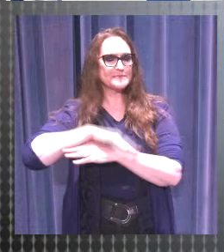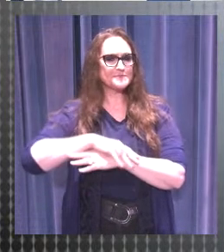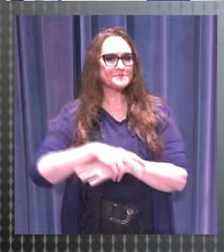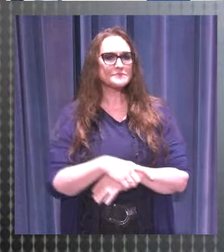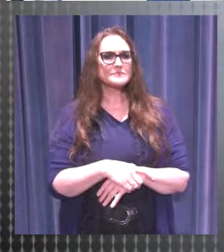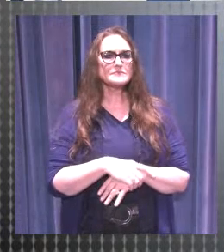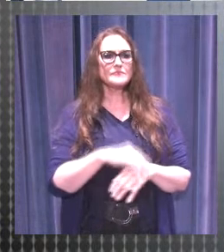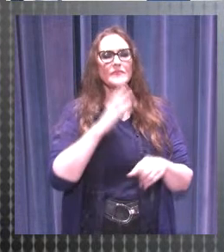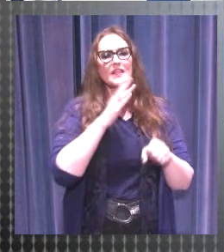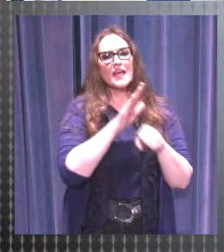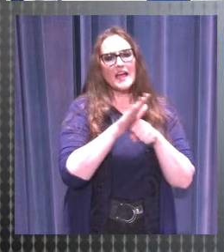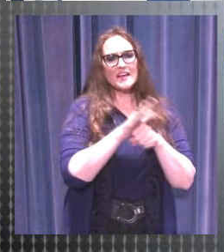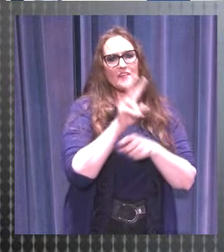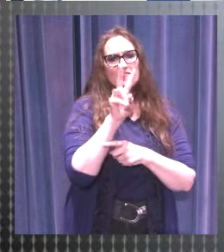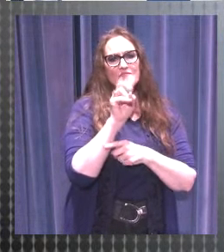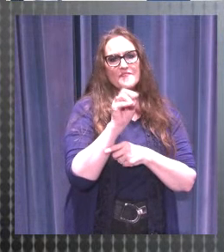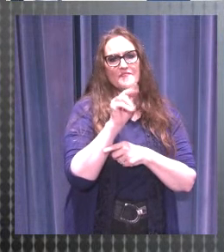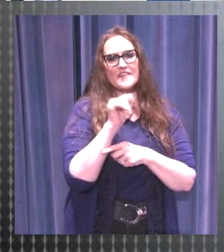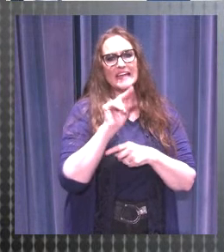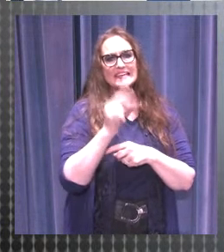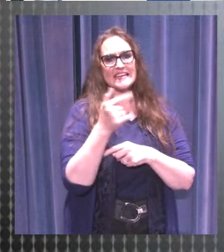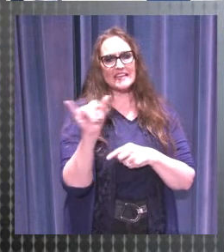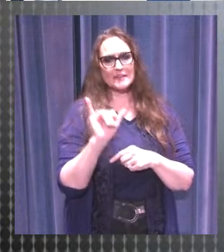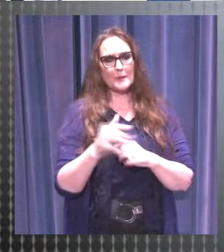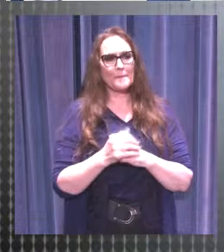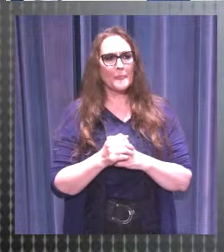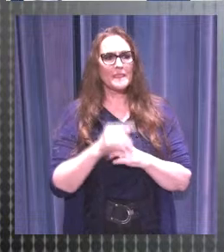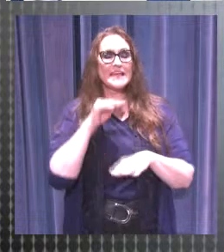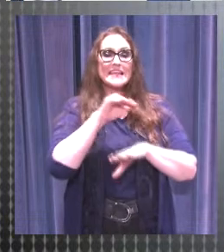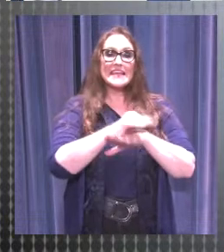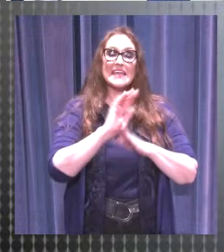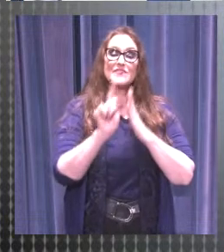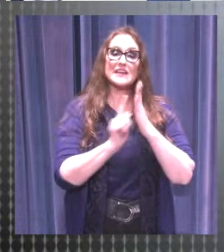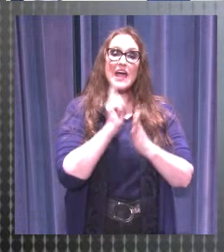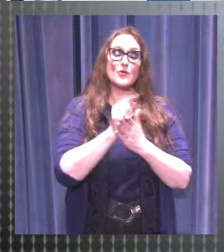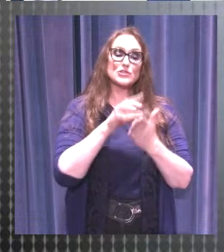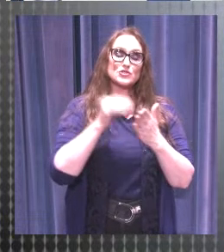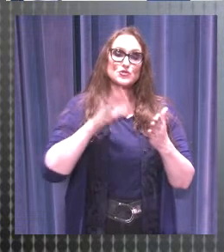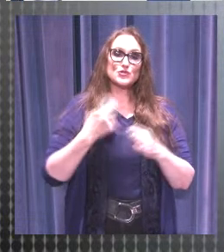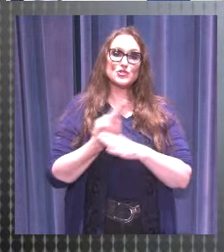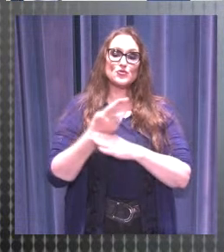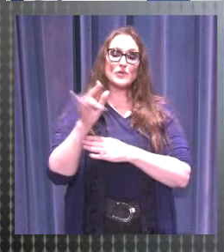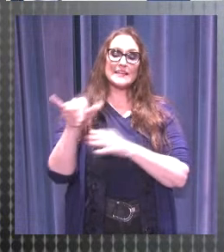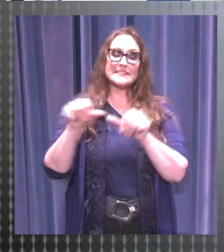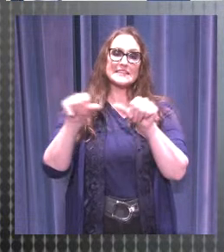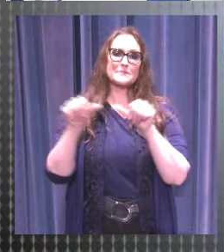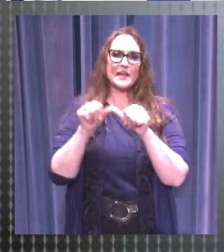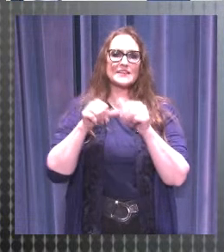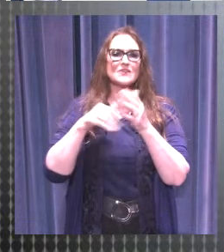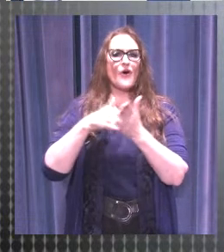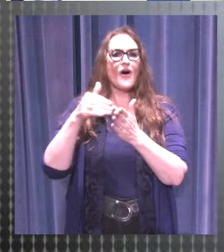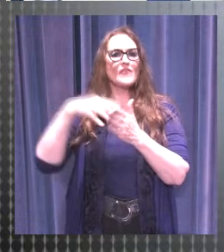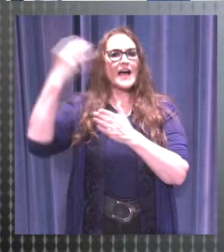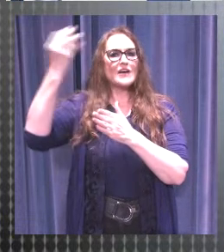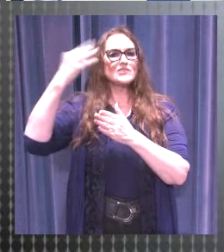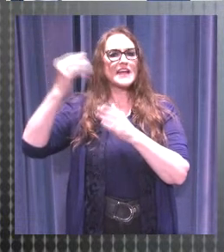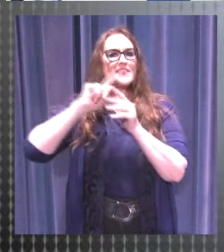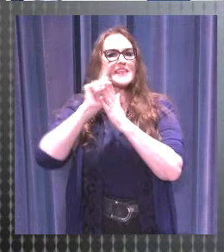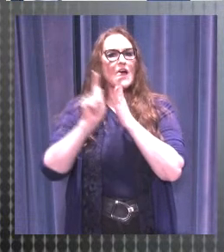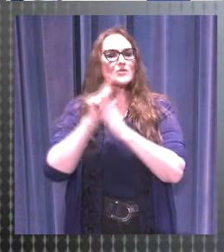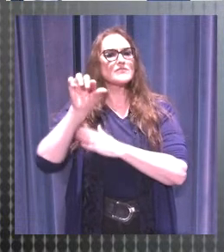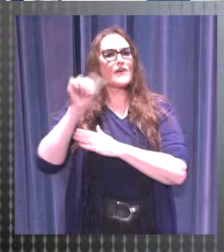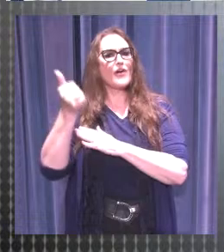along with adequate vending. The evening hours these students will be utilizing the space will often be outside of the hours of other available